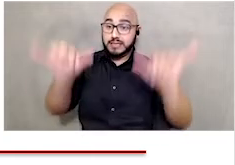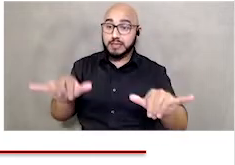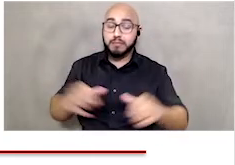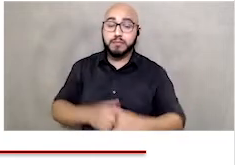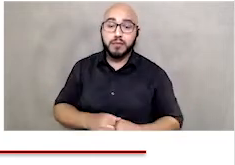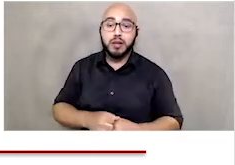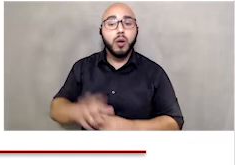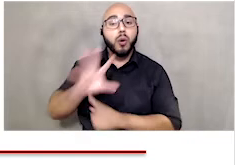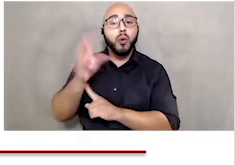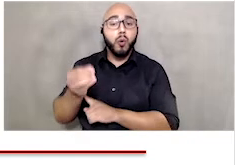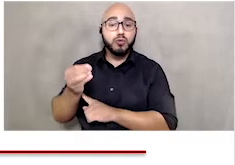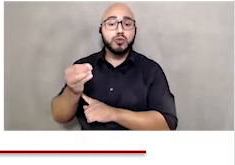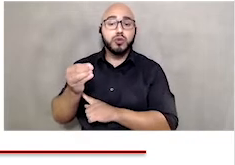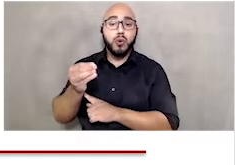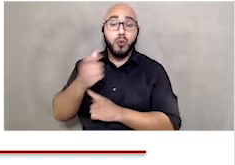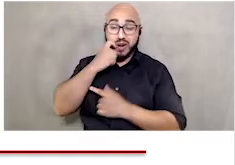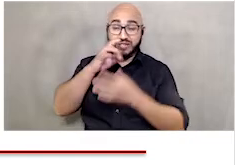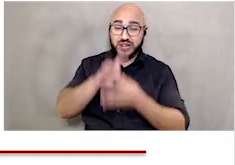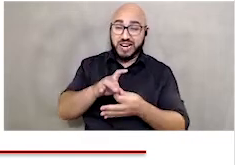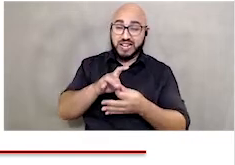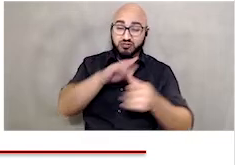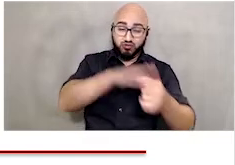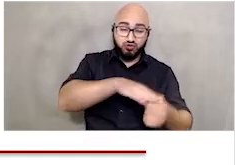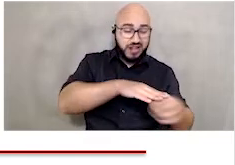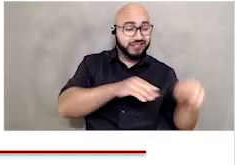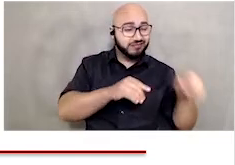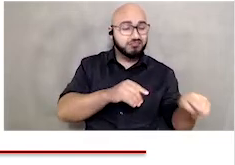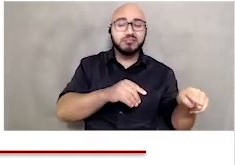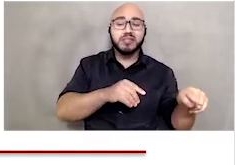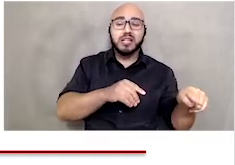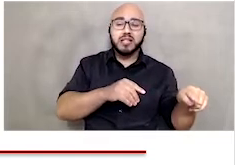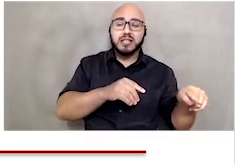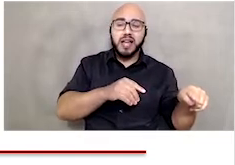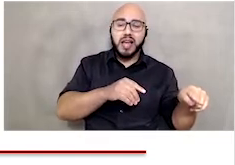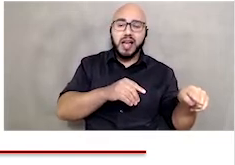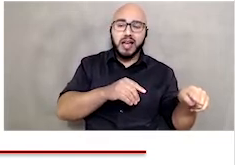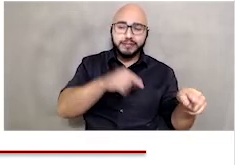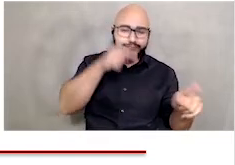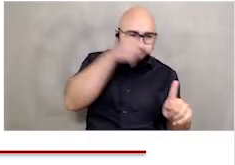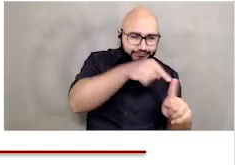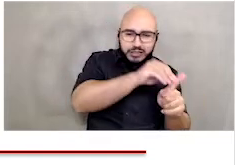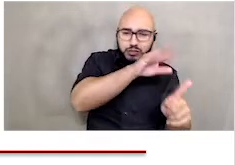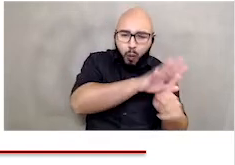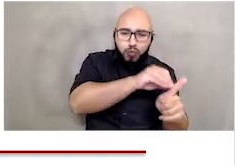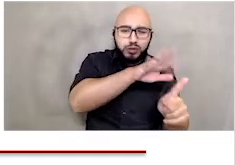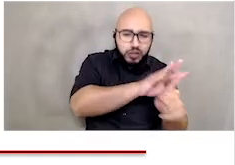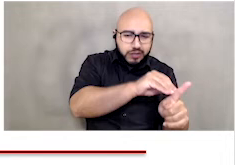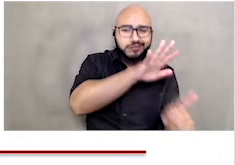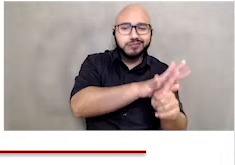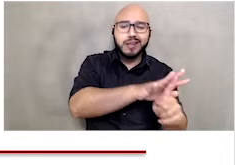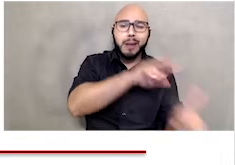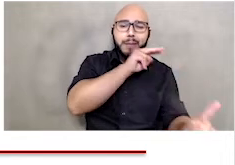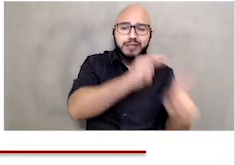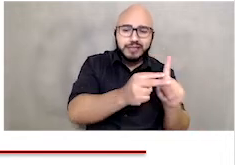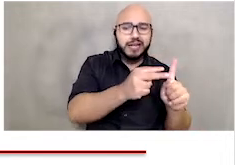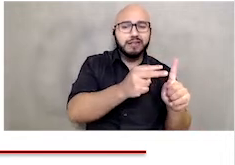cultural race-related stress, it pinpoints exposure and perceived stress related to individual